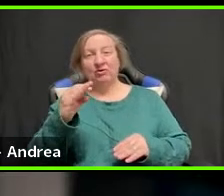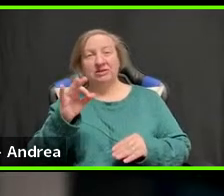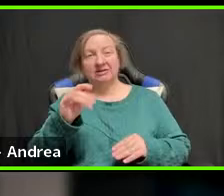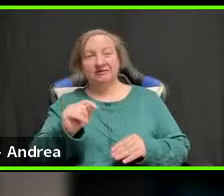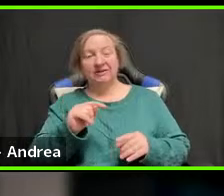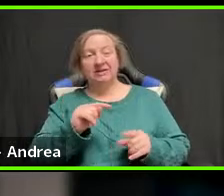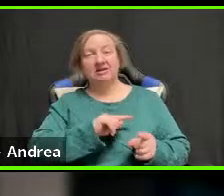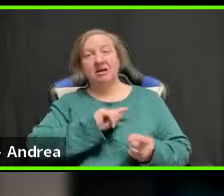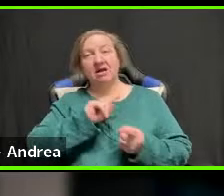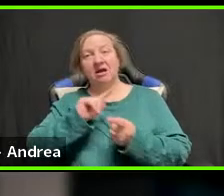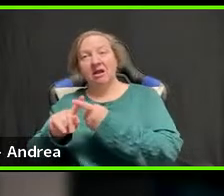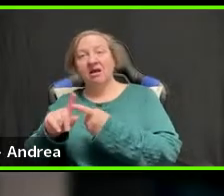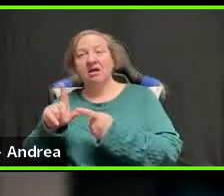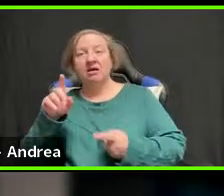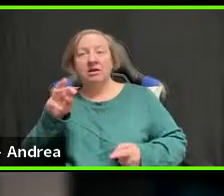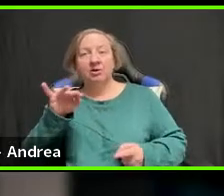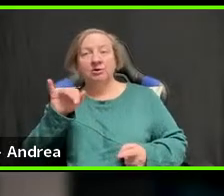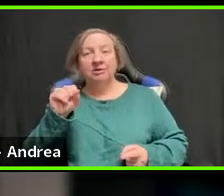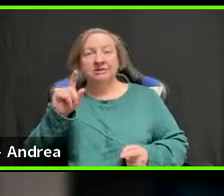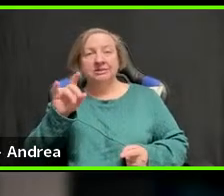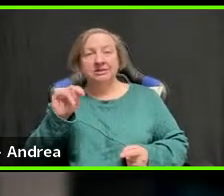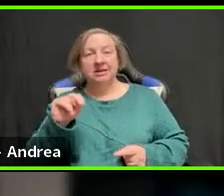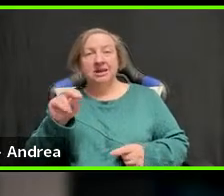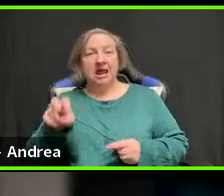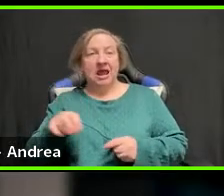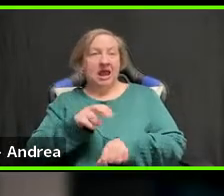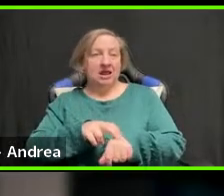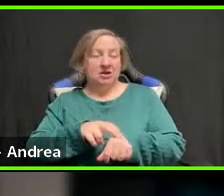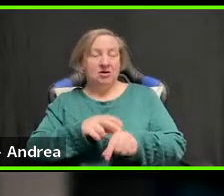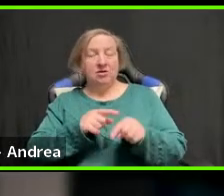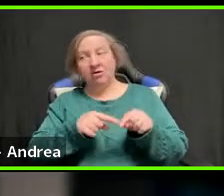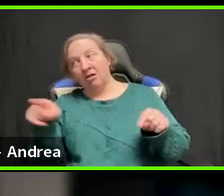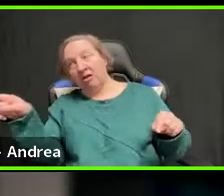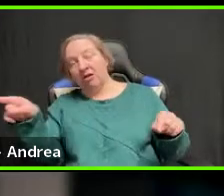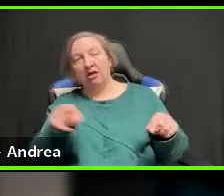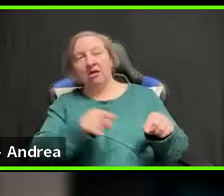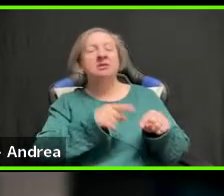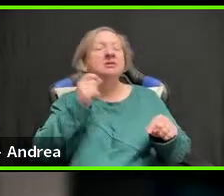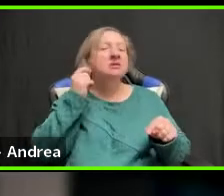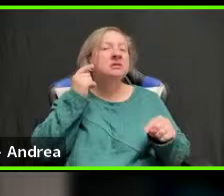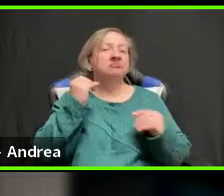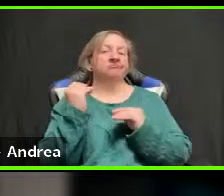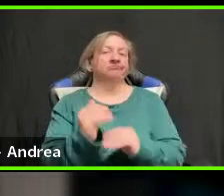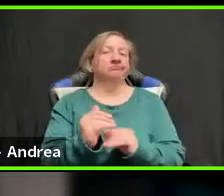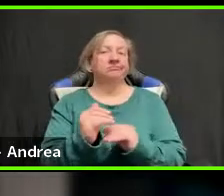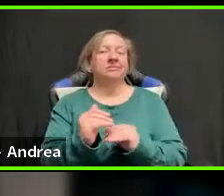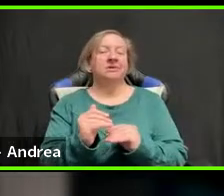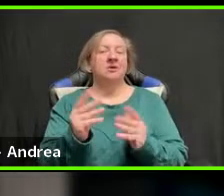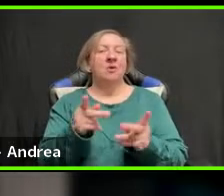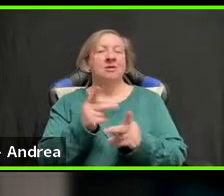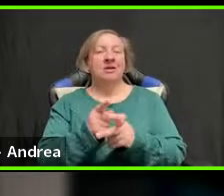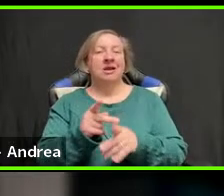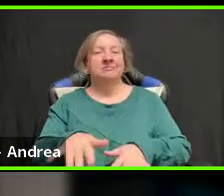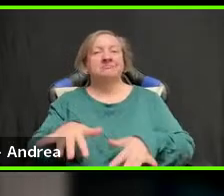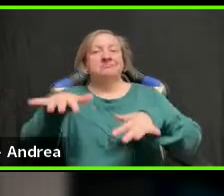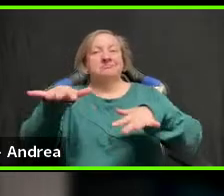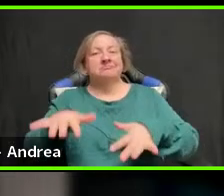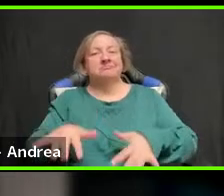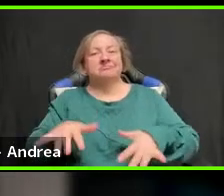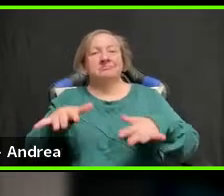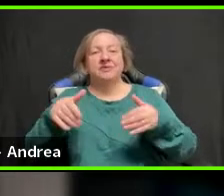Lewiston, Idaho and back. So you're right when you say it's very restricted in terms of the kinds of movements that can take